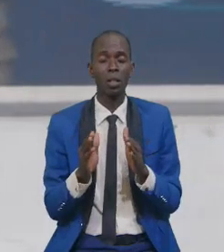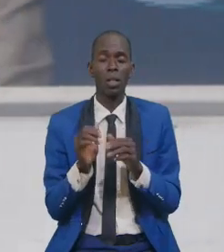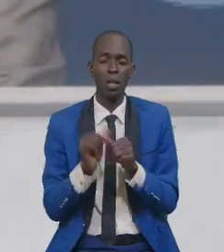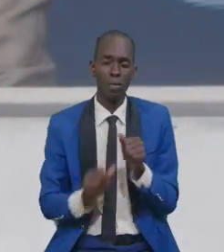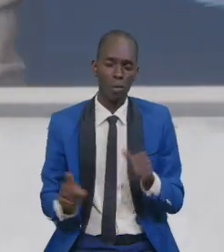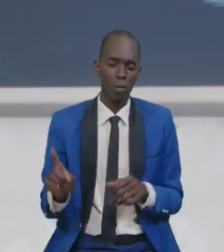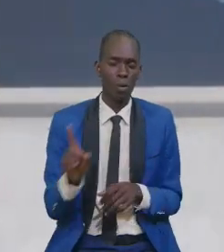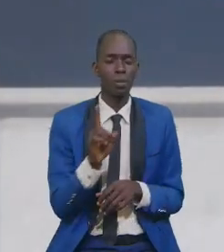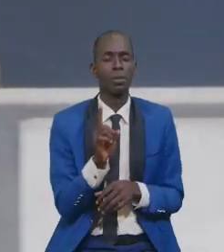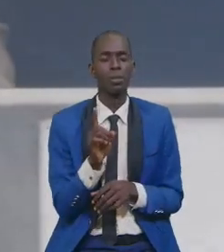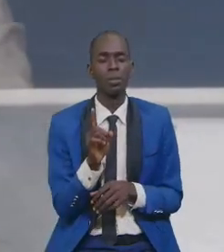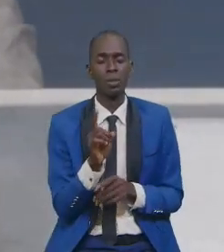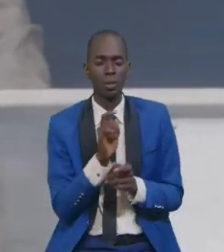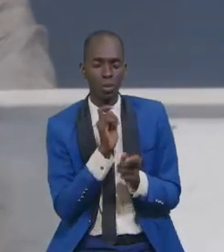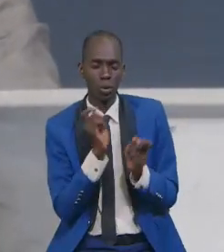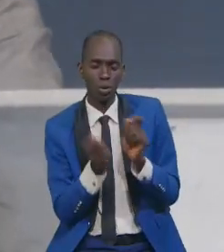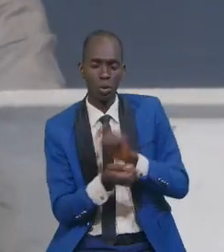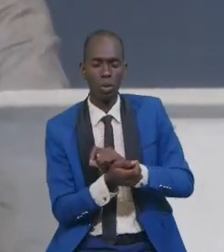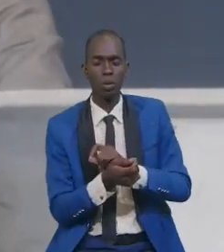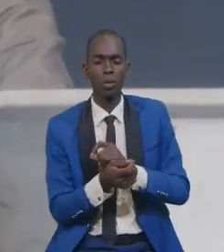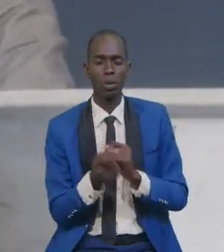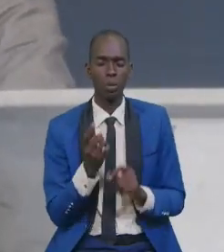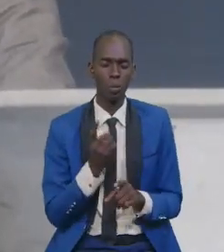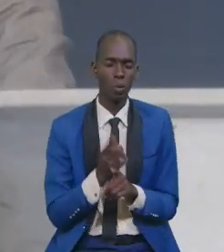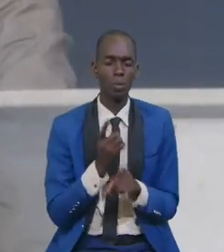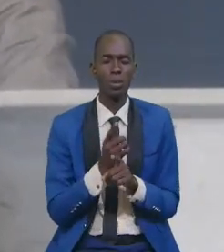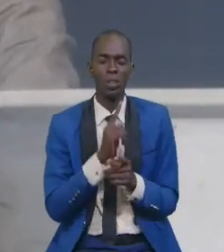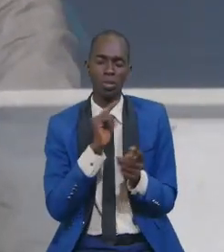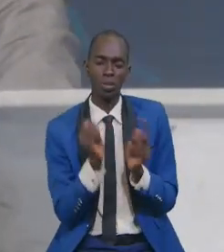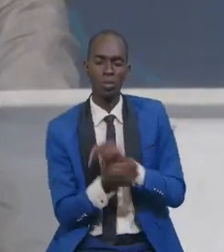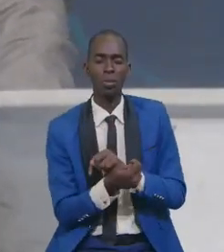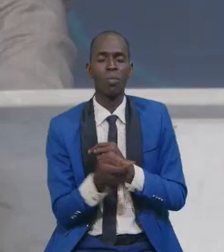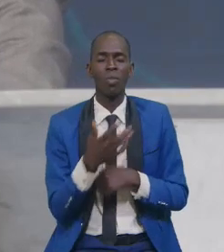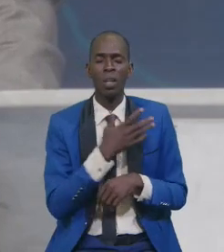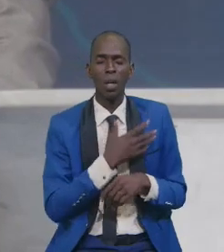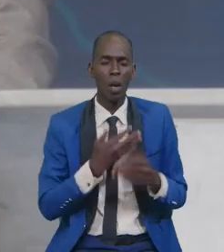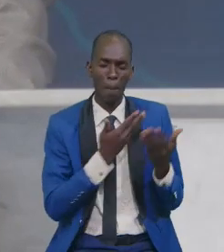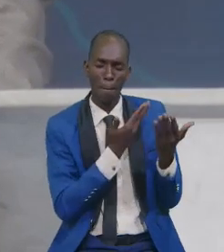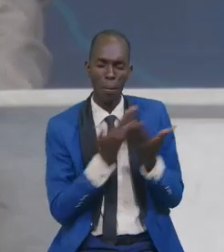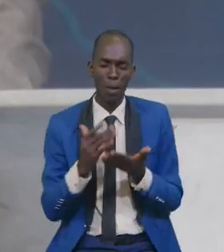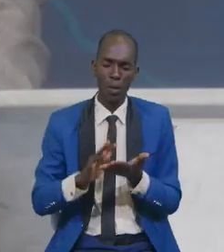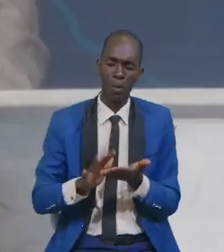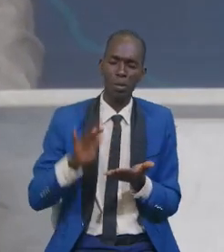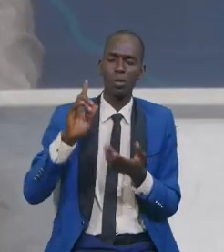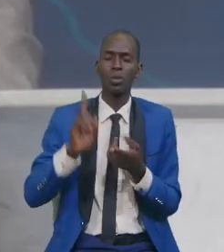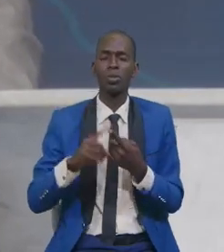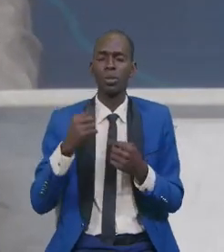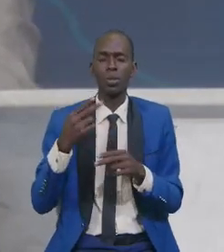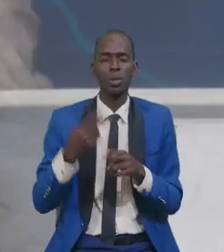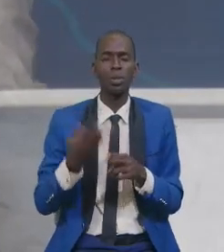everyone turn aright, transformed, and bring glory to the name of the